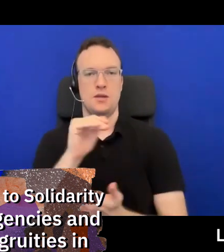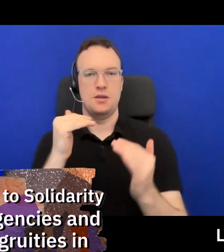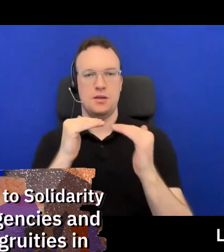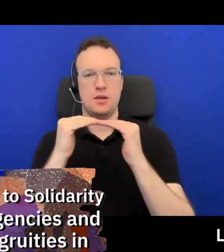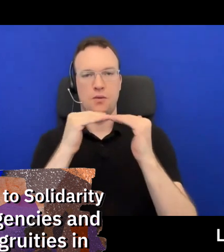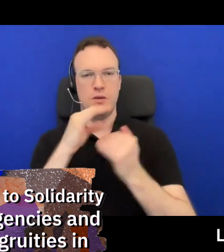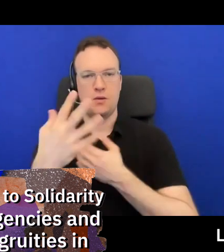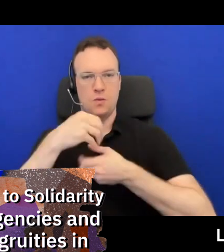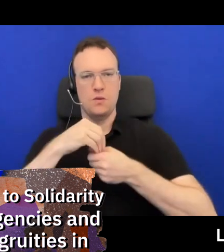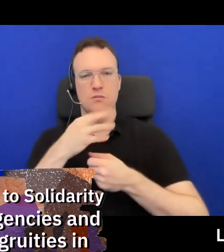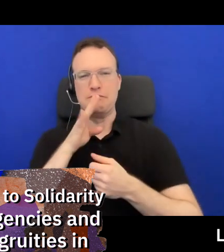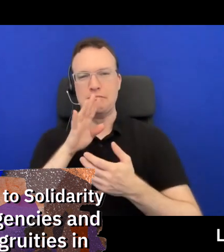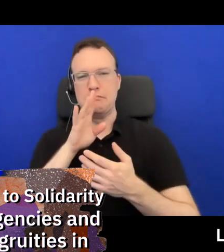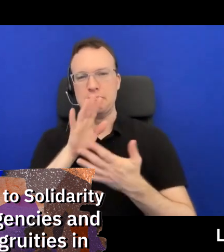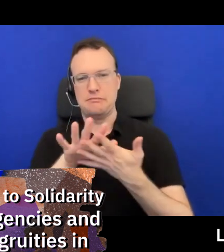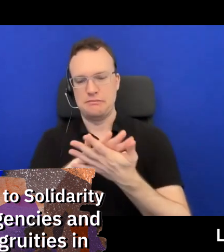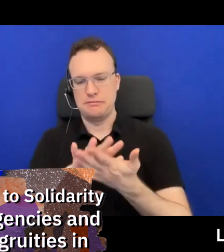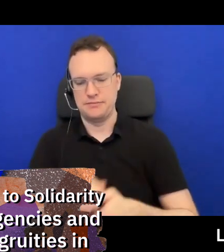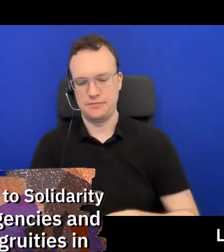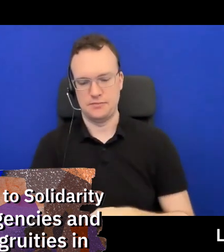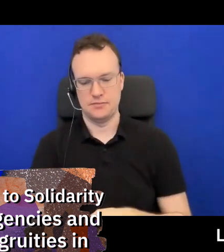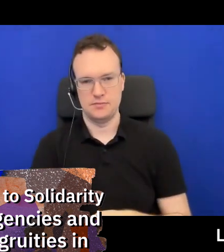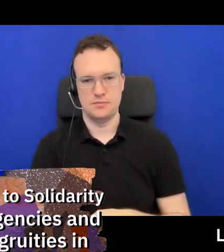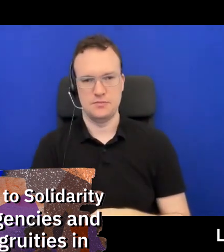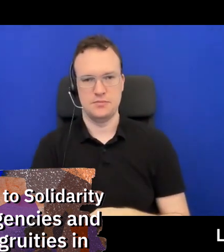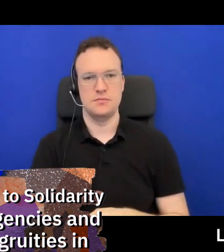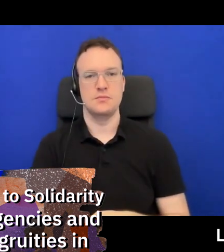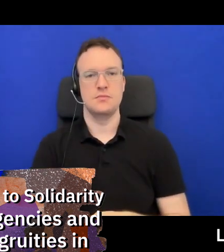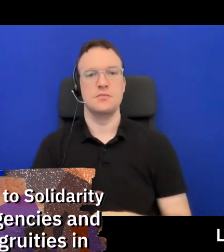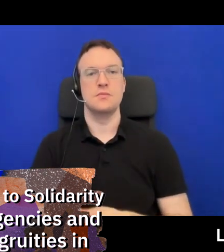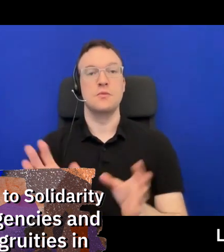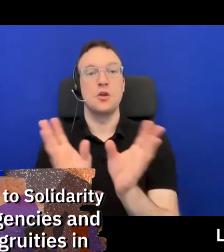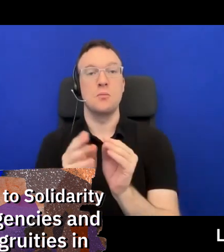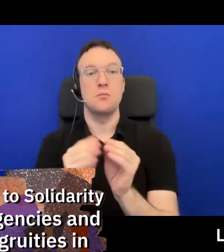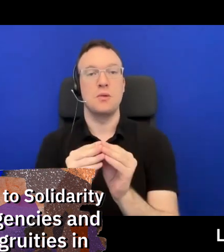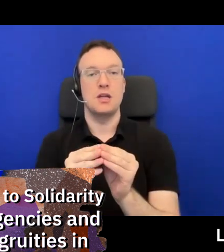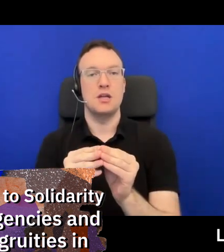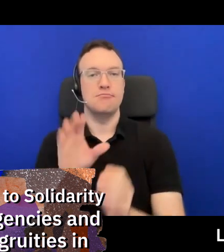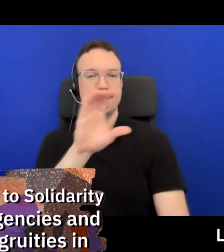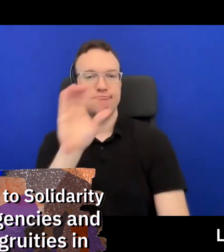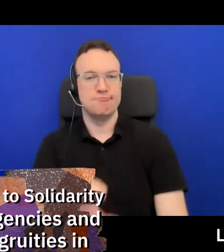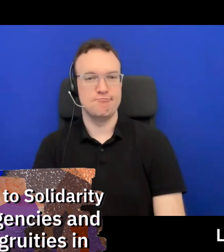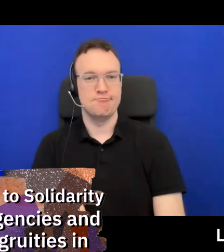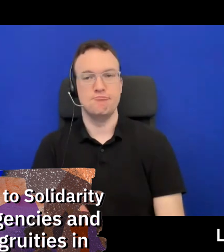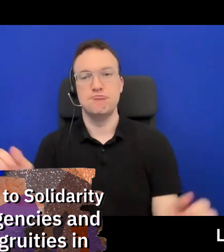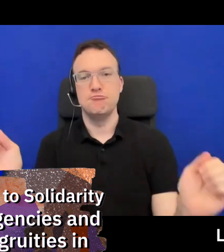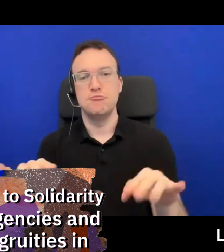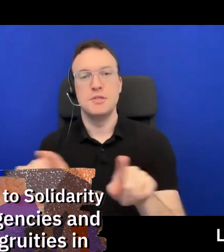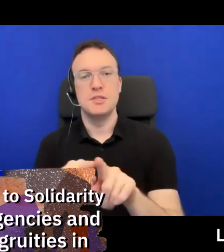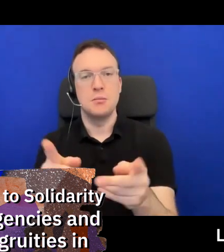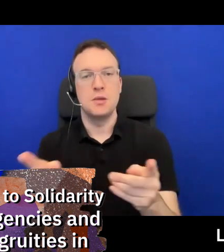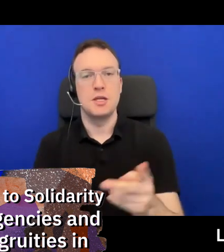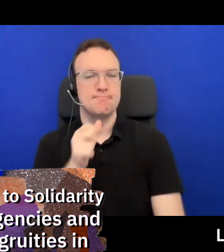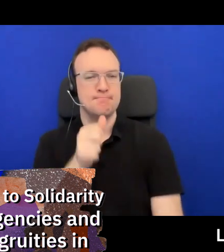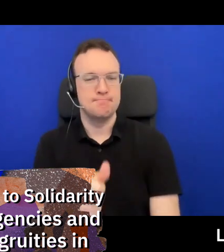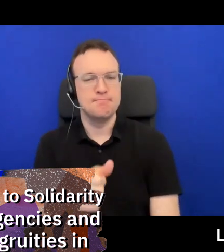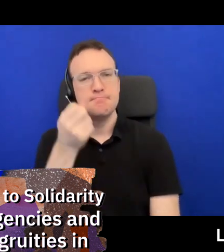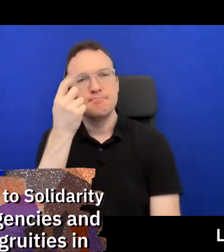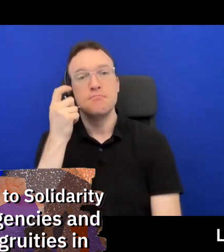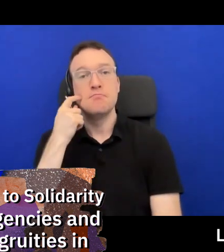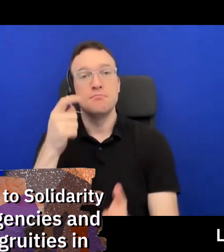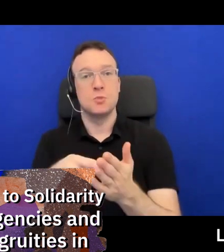speaking. As this meeting is virtual and we're not all gathered in the same space, I want to recognize that